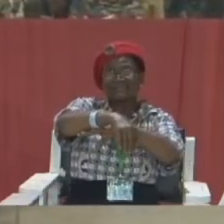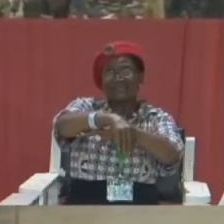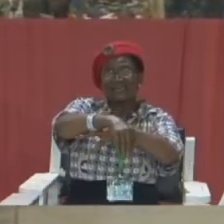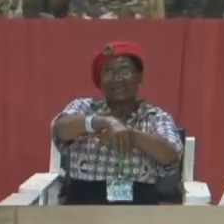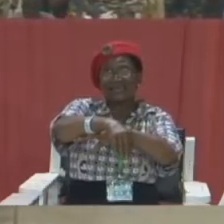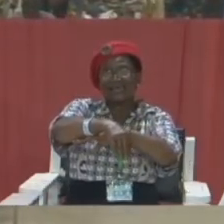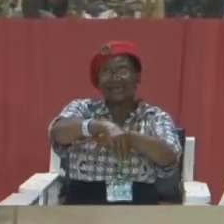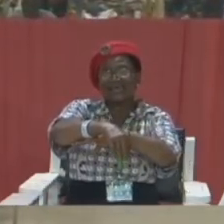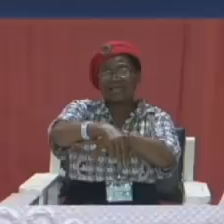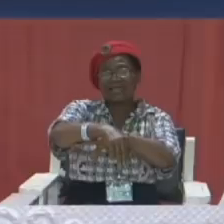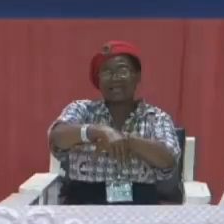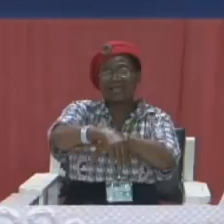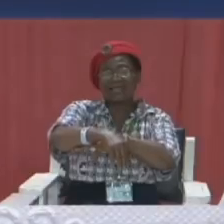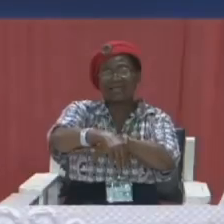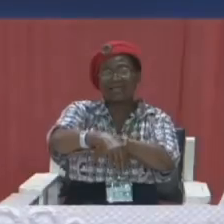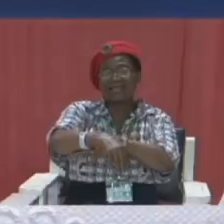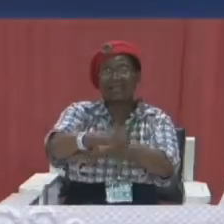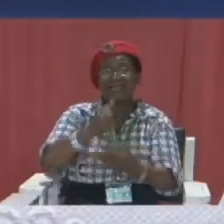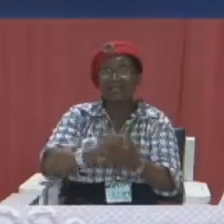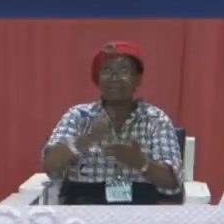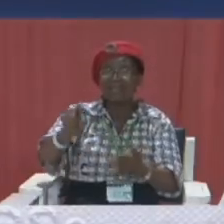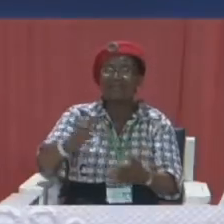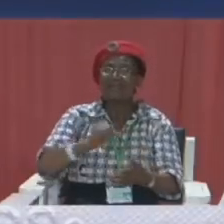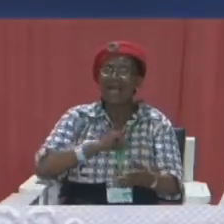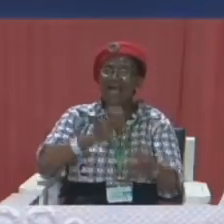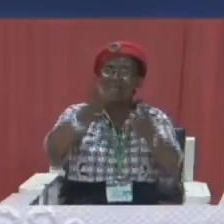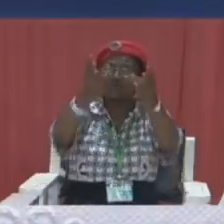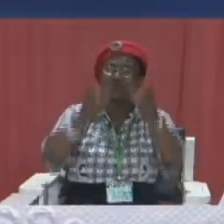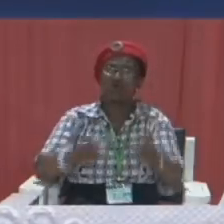want you to put down as your prayer point